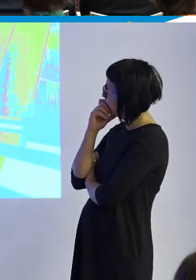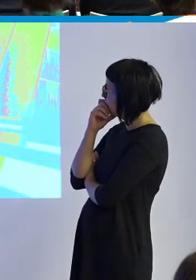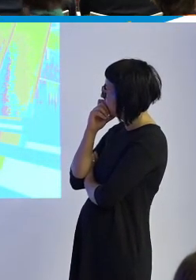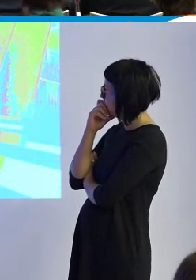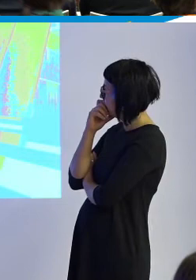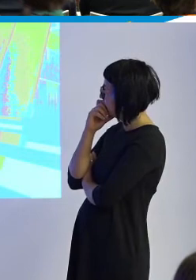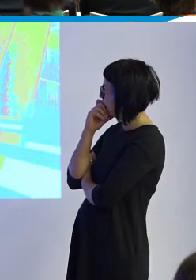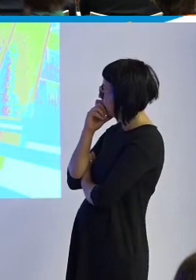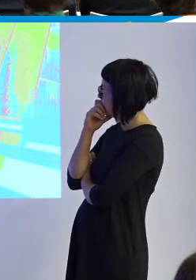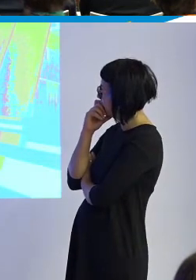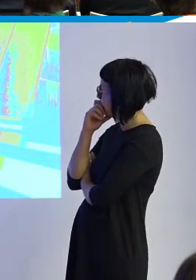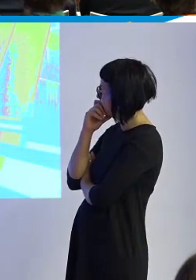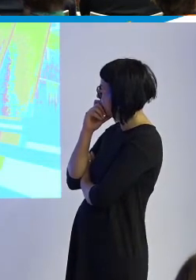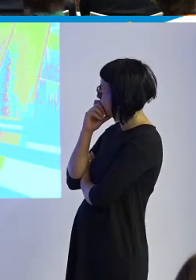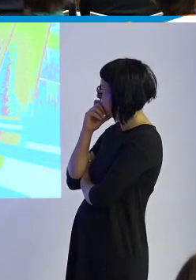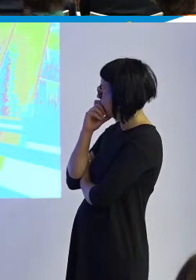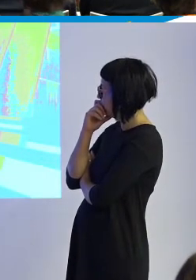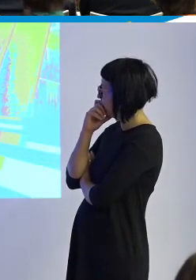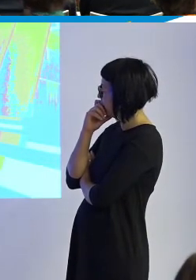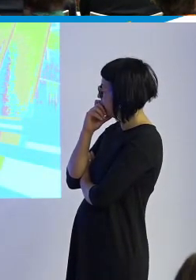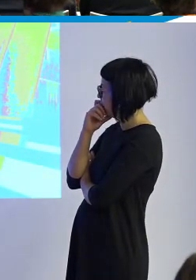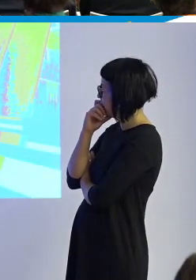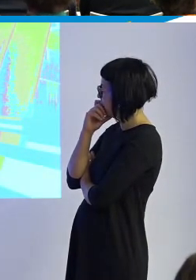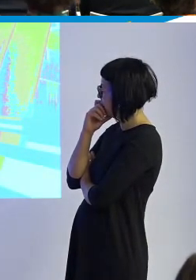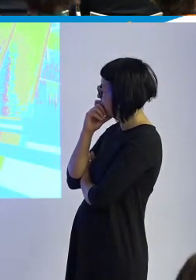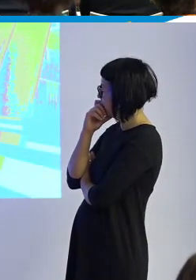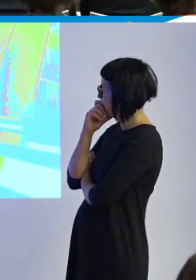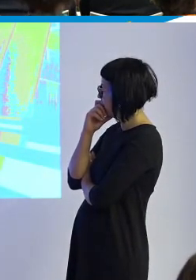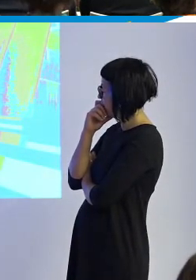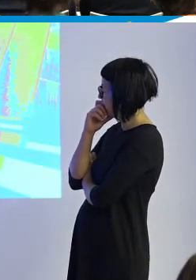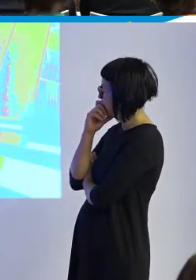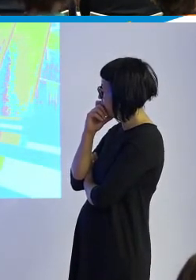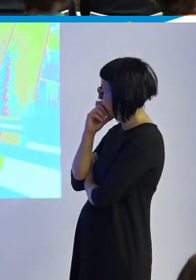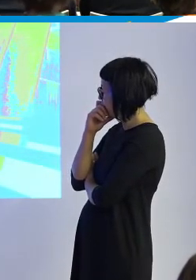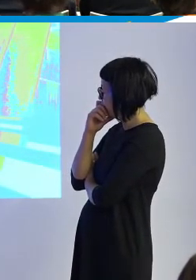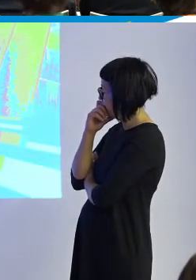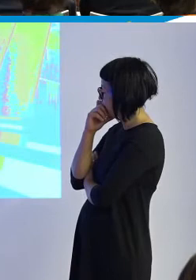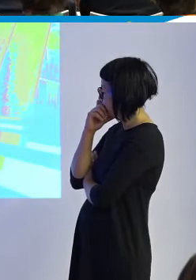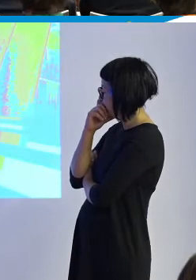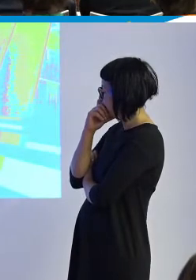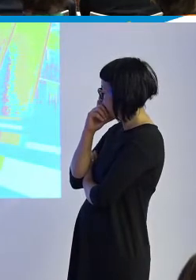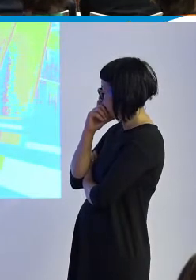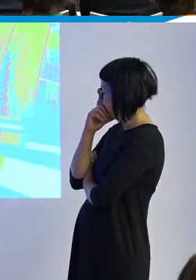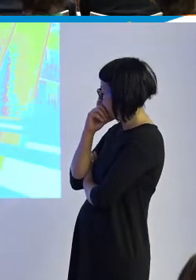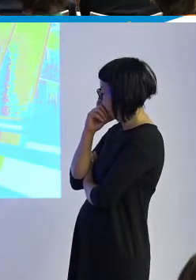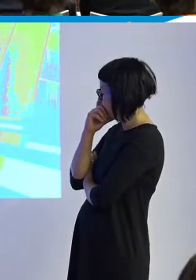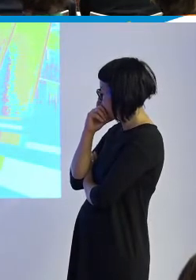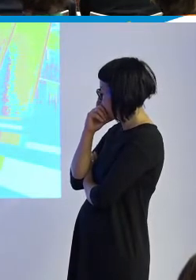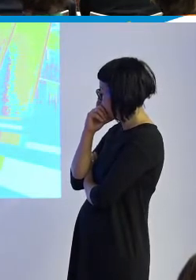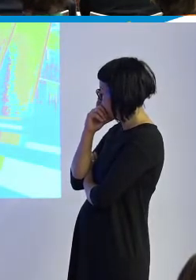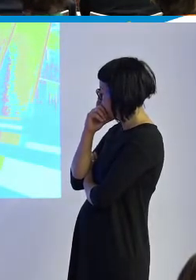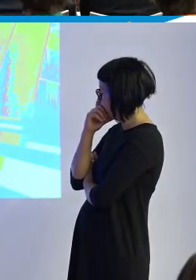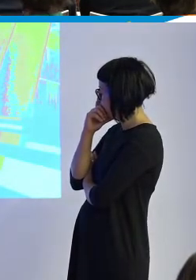at Panasonic we're using our expertise in the world of assist technology to bring to people a better life a better world